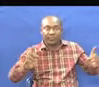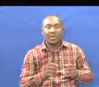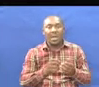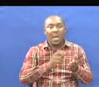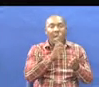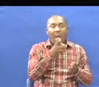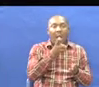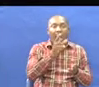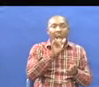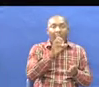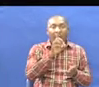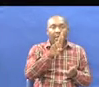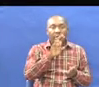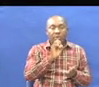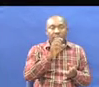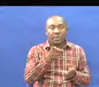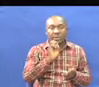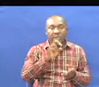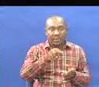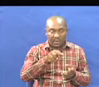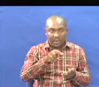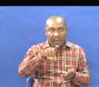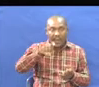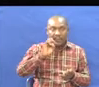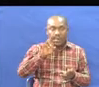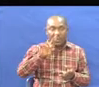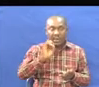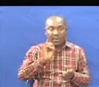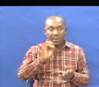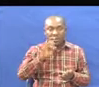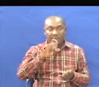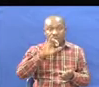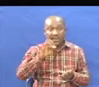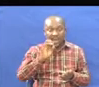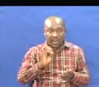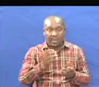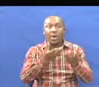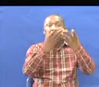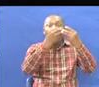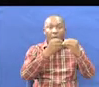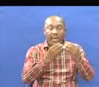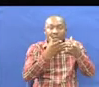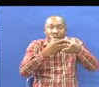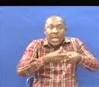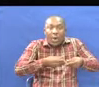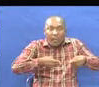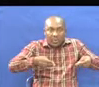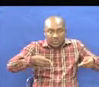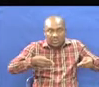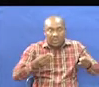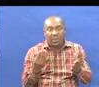This one will decompose under manganese 4 oxide. Manganese 4